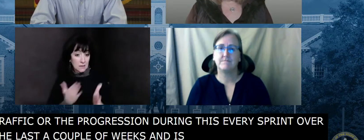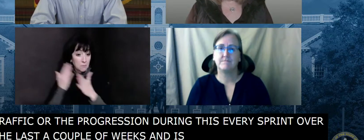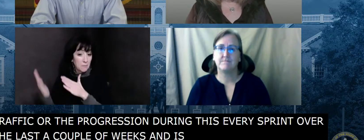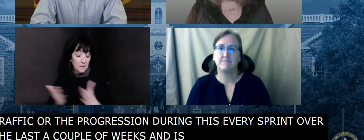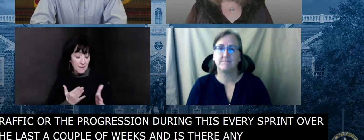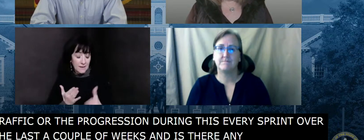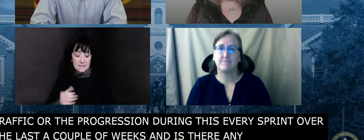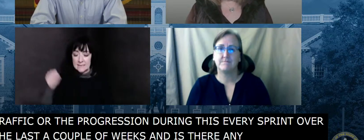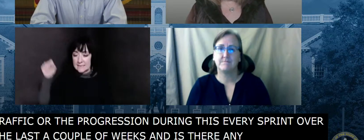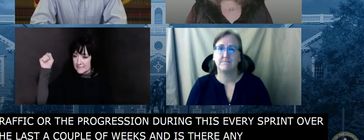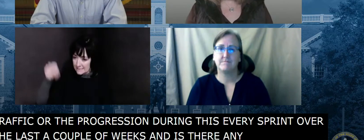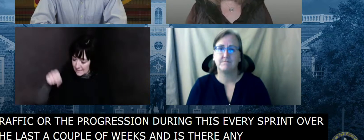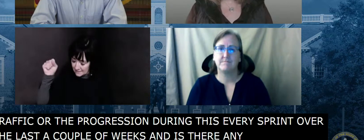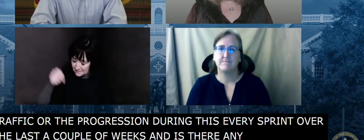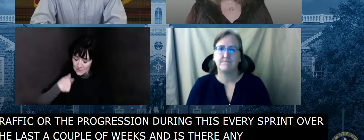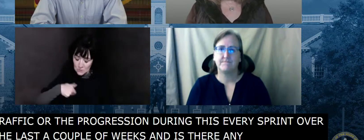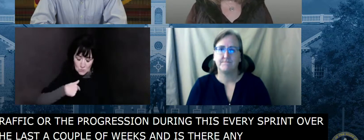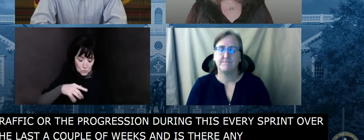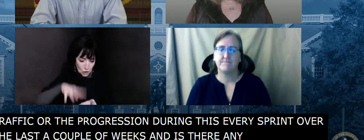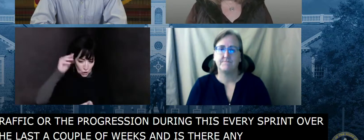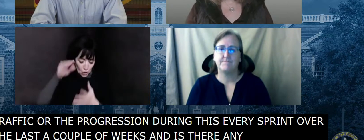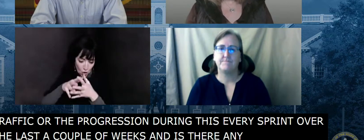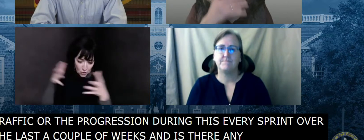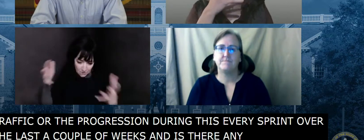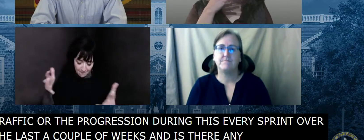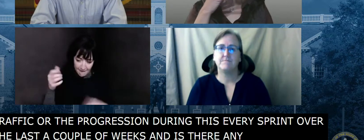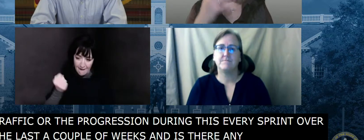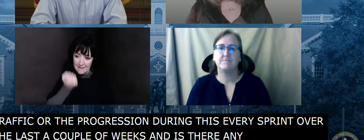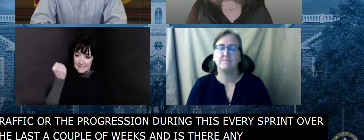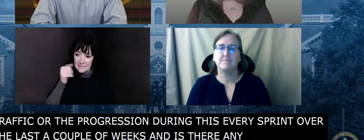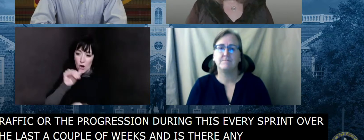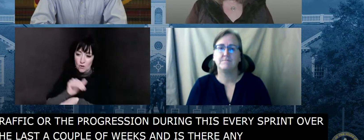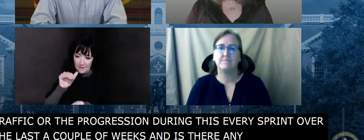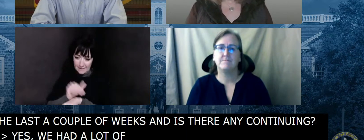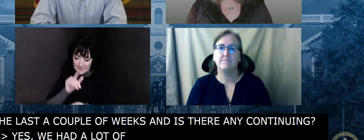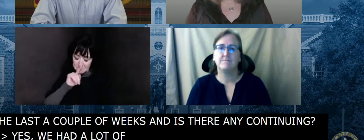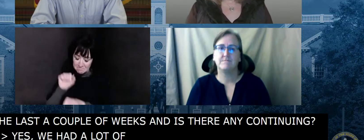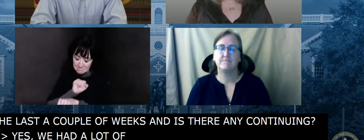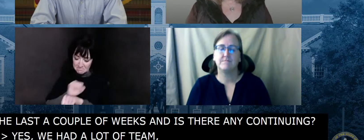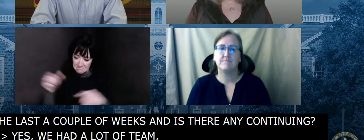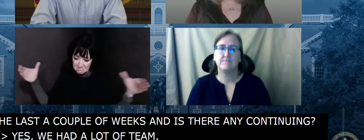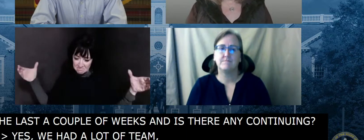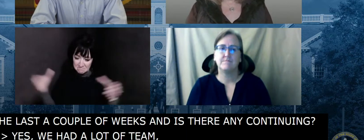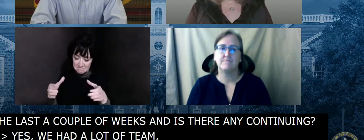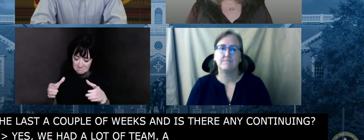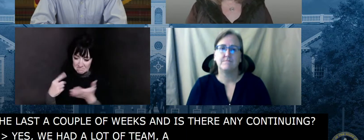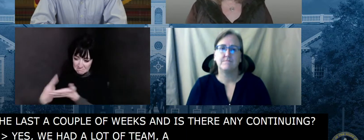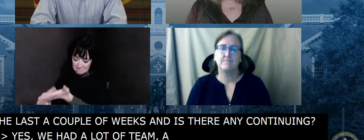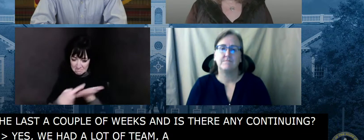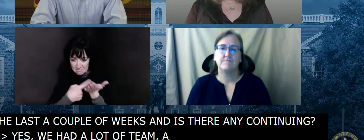learnings, frankly. The team got together Saturday night, and some of them included,